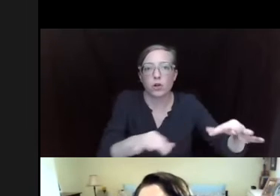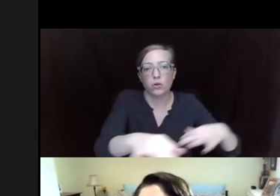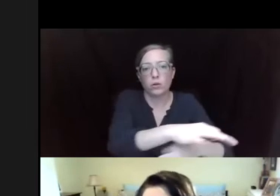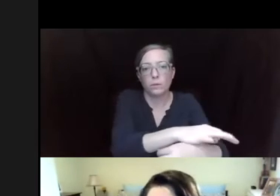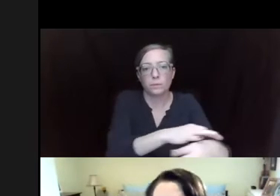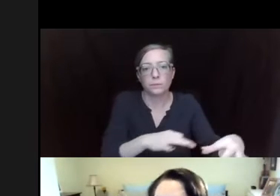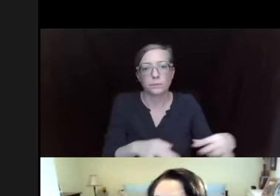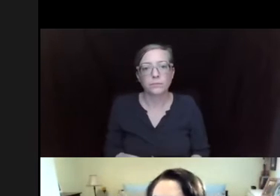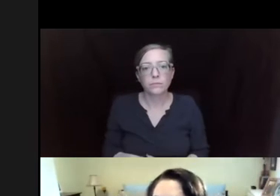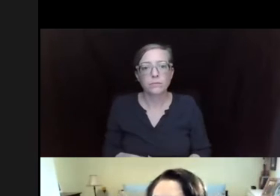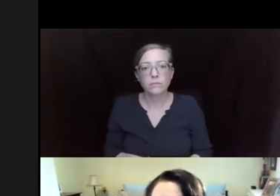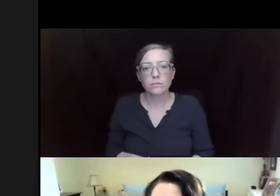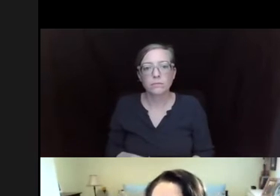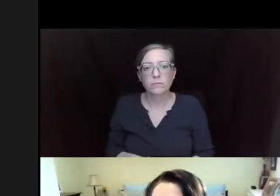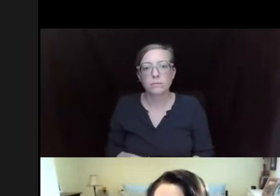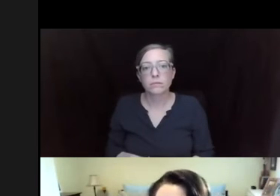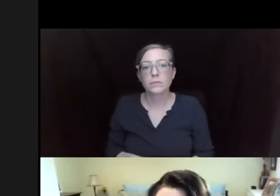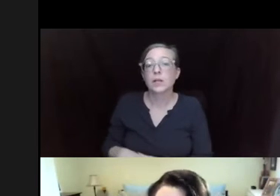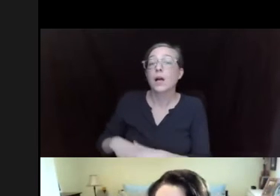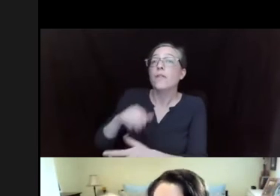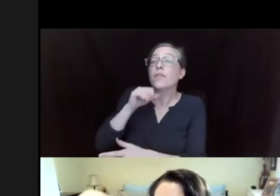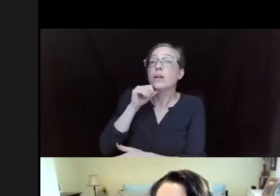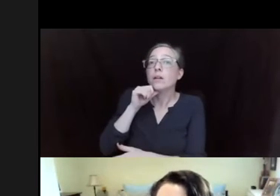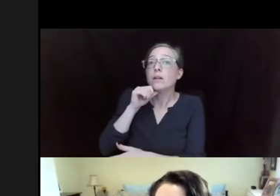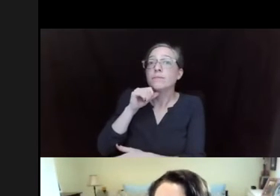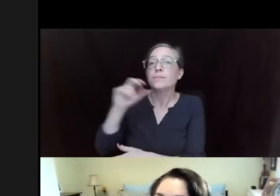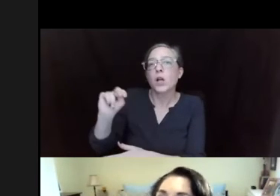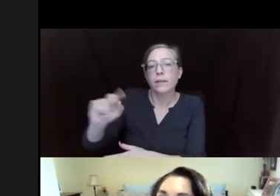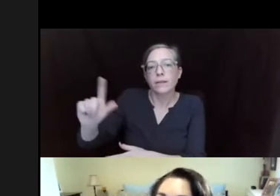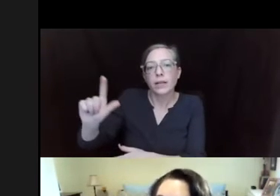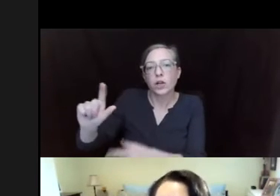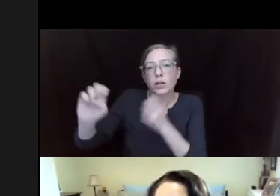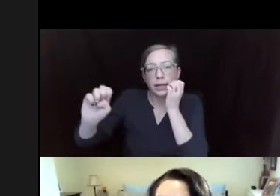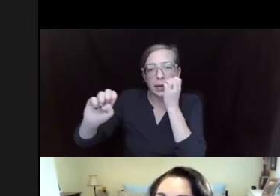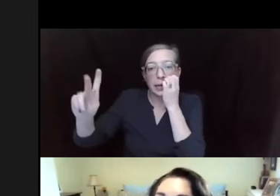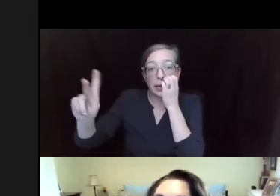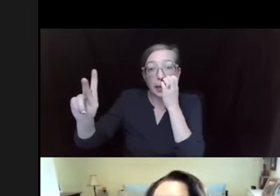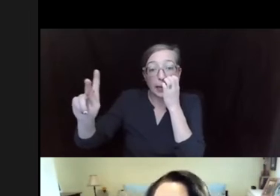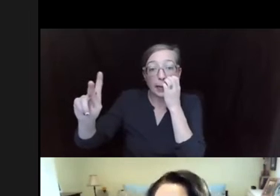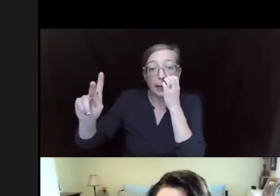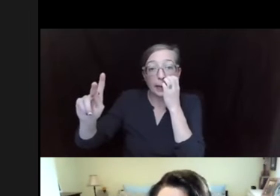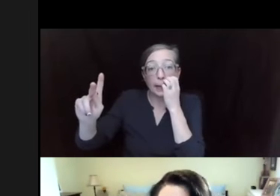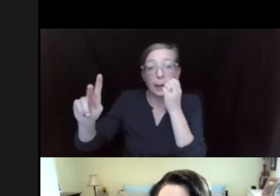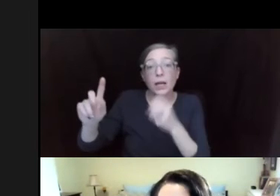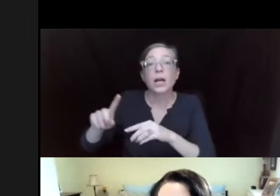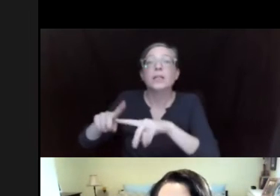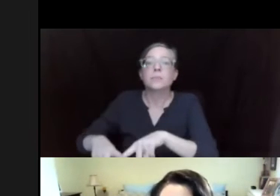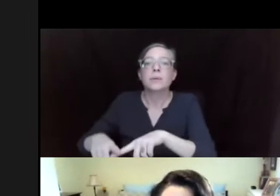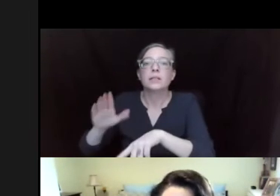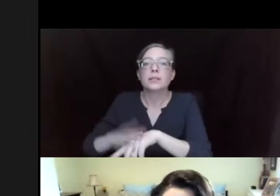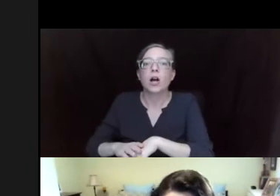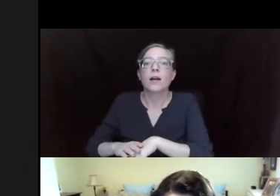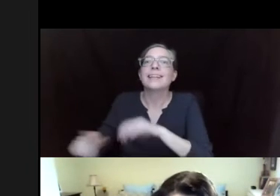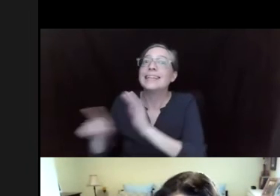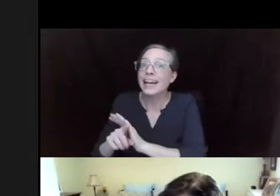on the bulk charge. That is the electrical double layer, the ions, the cloud of ions surrounding the particle. That is the